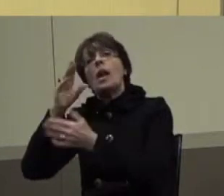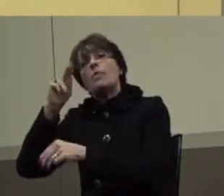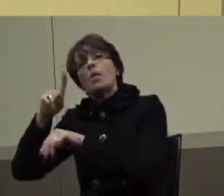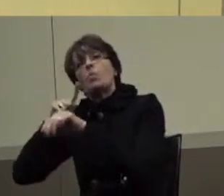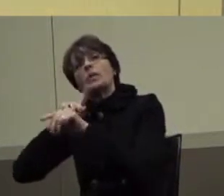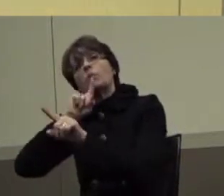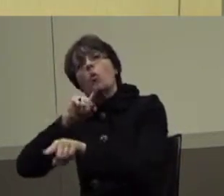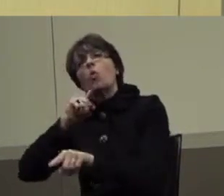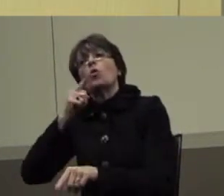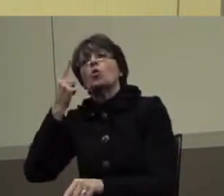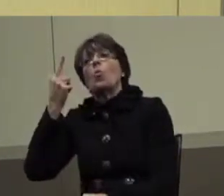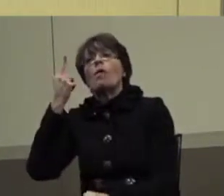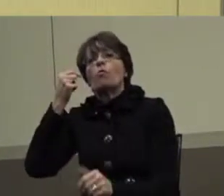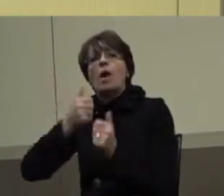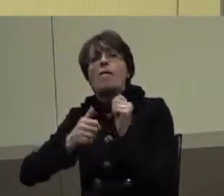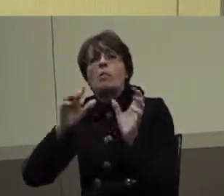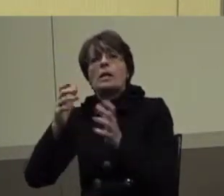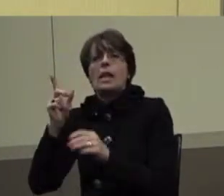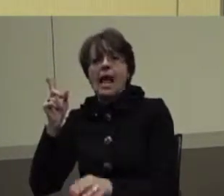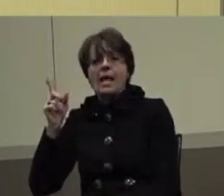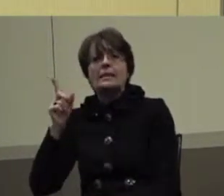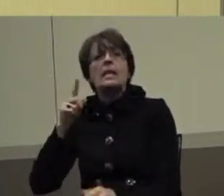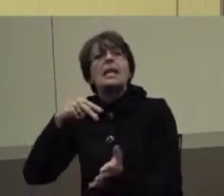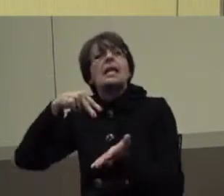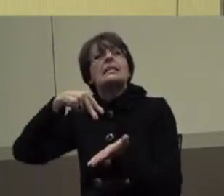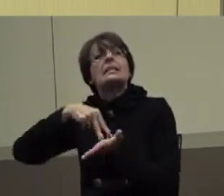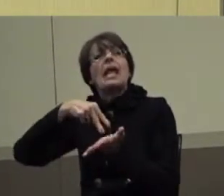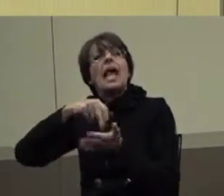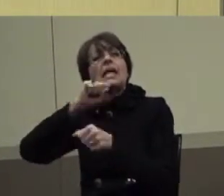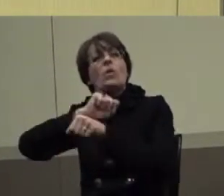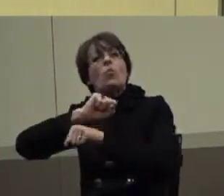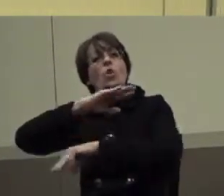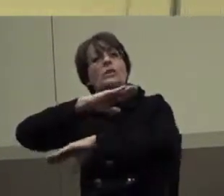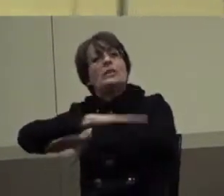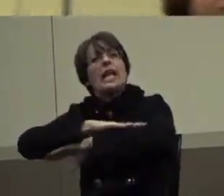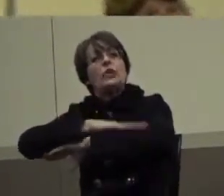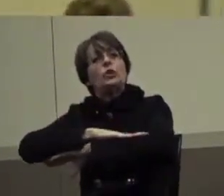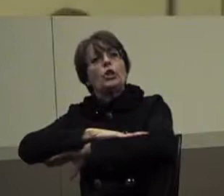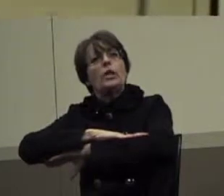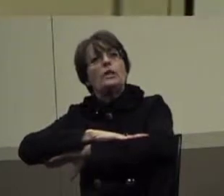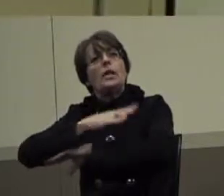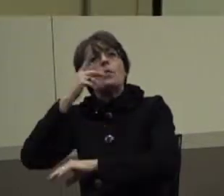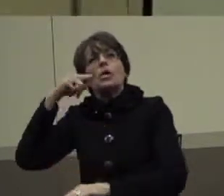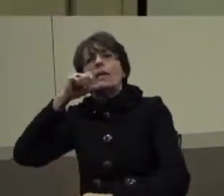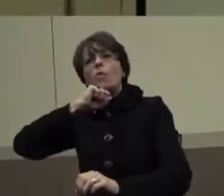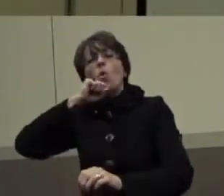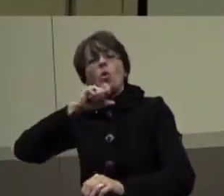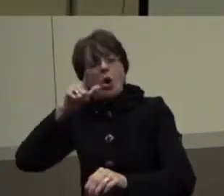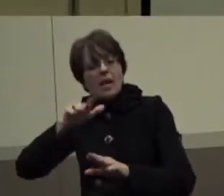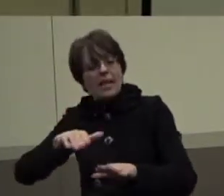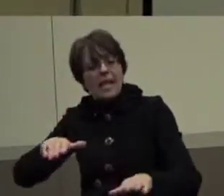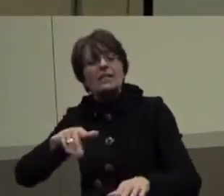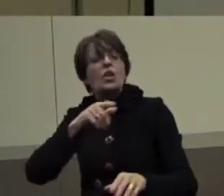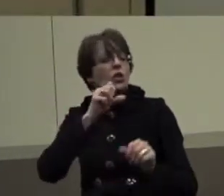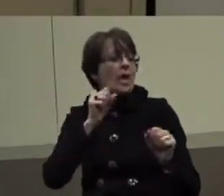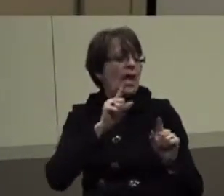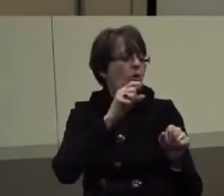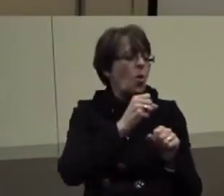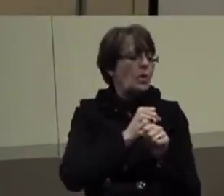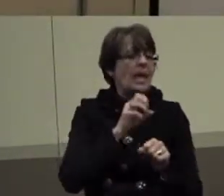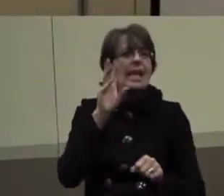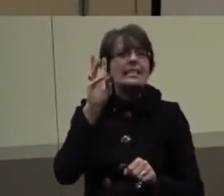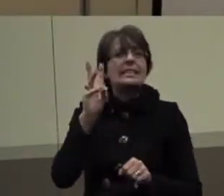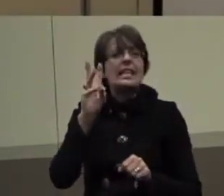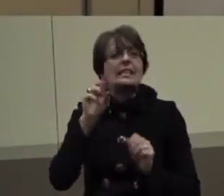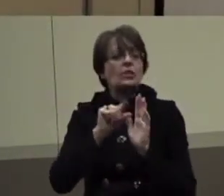ordered one of these for every class. And it's a standing workstation because these kids are older. Little kids, you can go get a 6th grade desk and raise